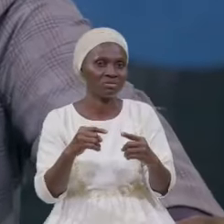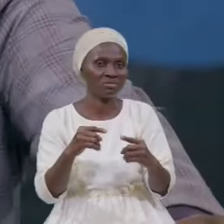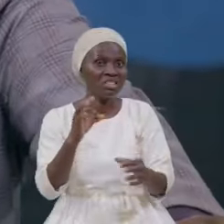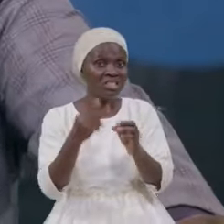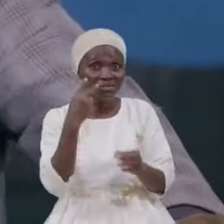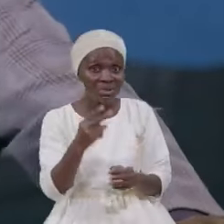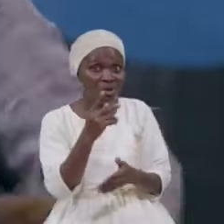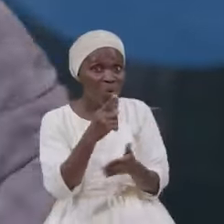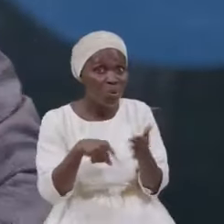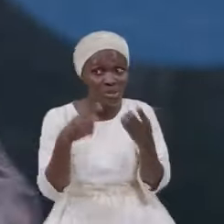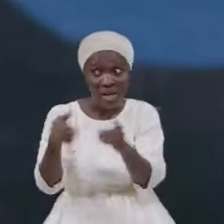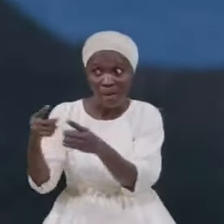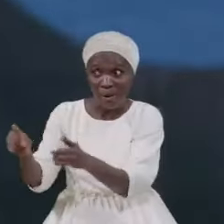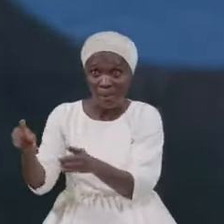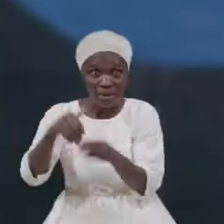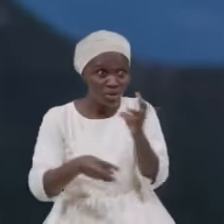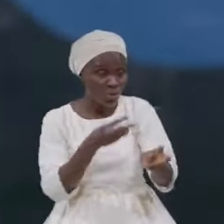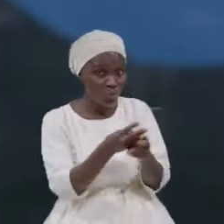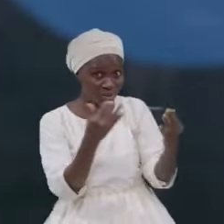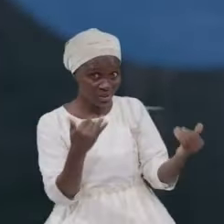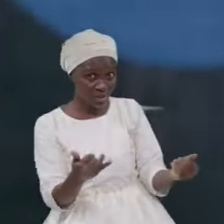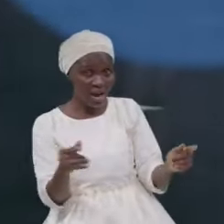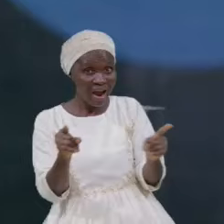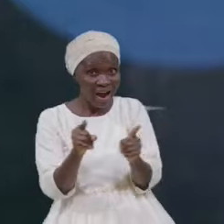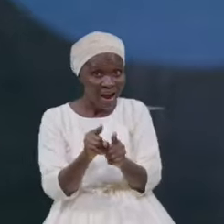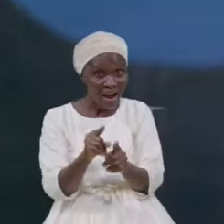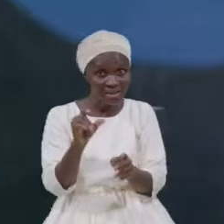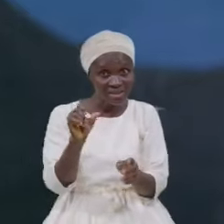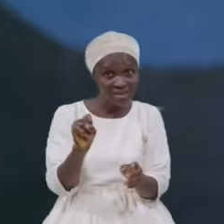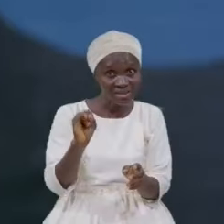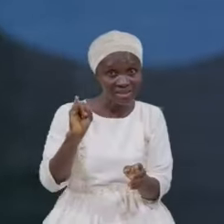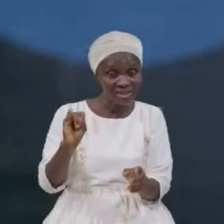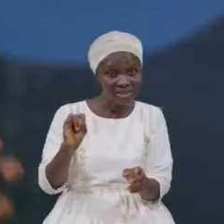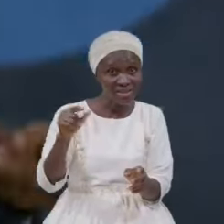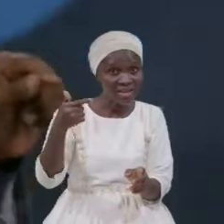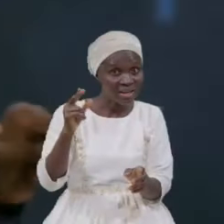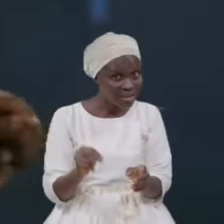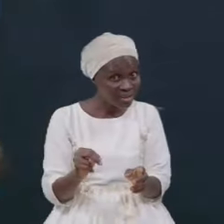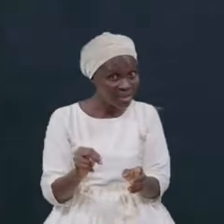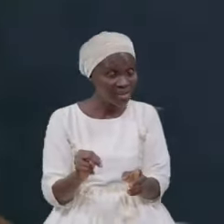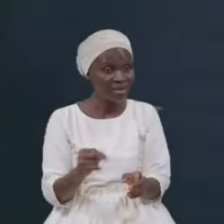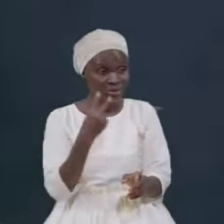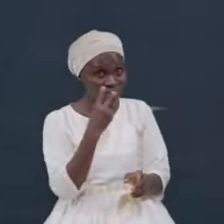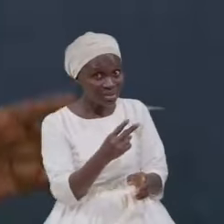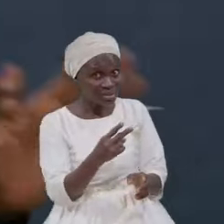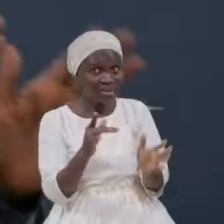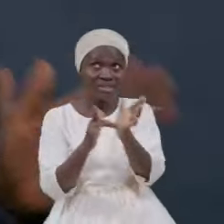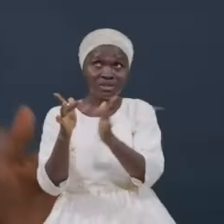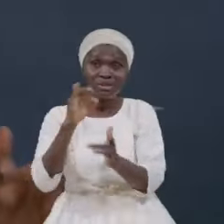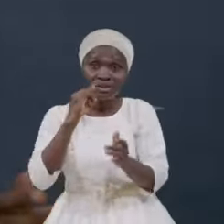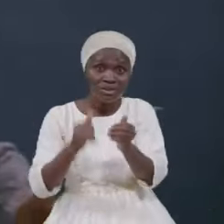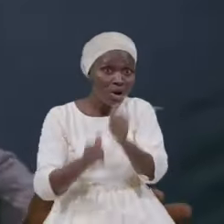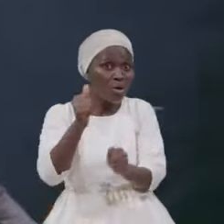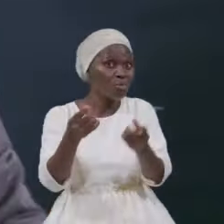to come. If you're listening to the Spirit of God, it's about to come. Anyone who wants to